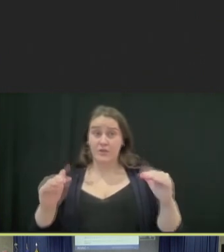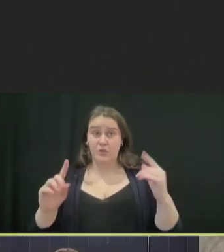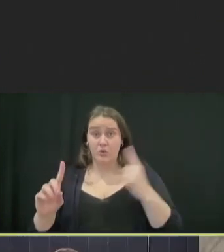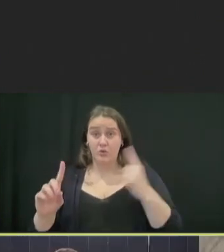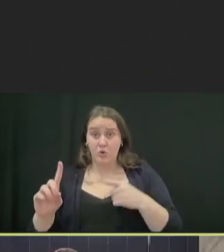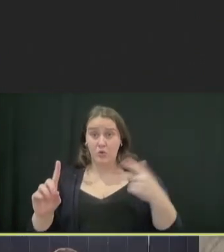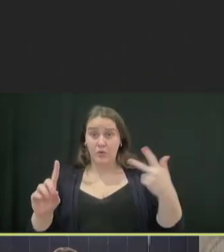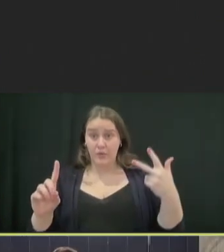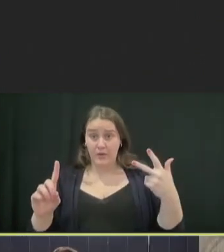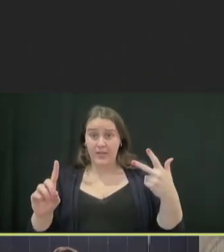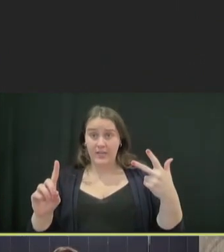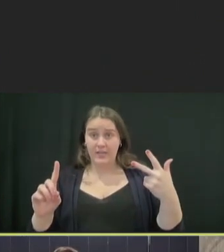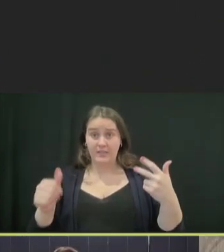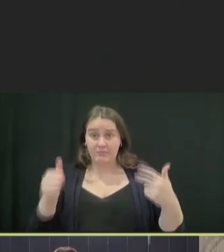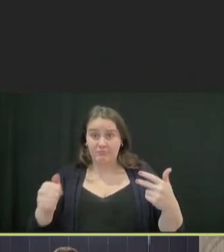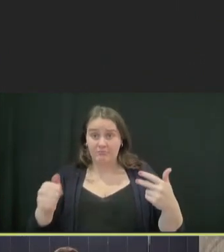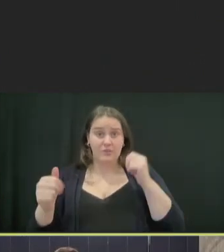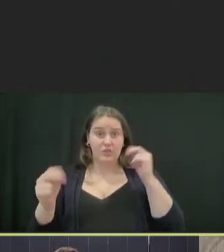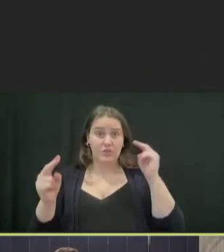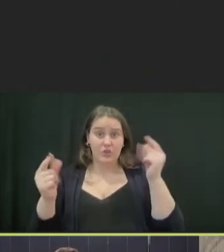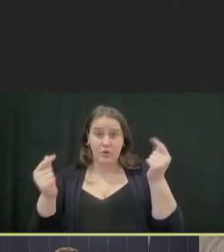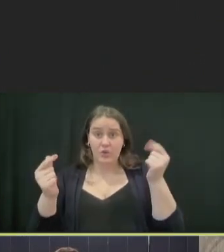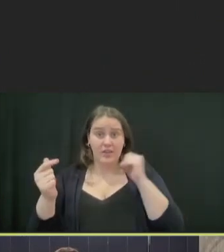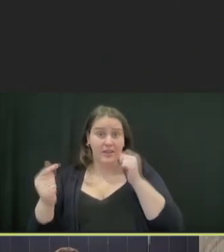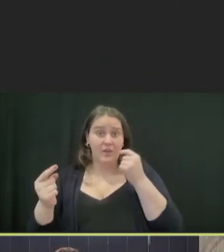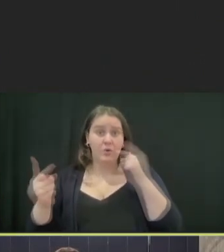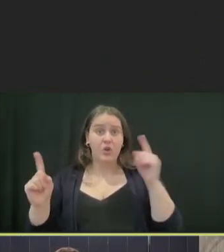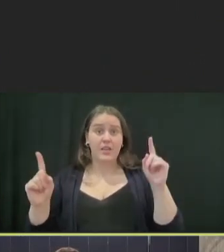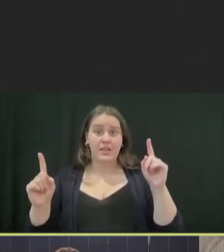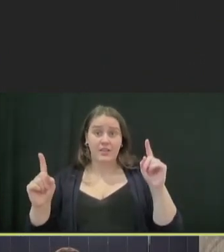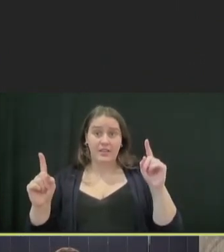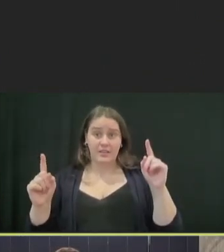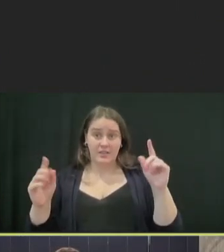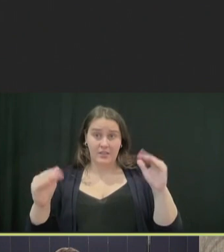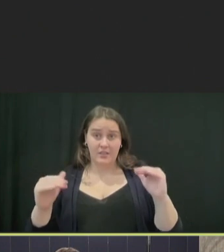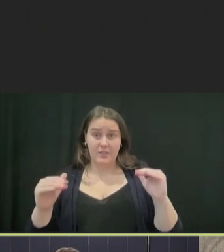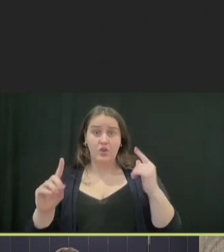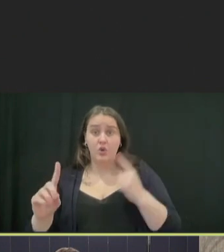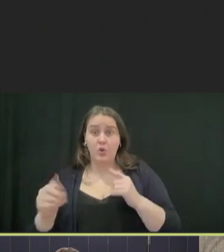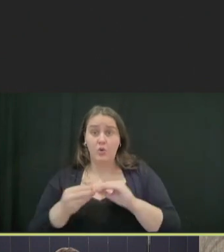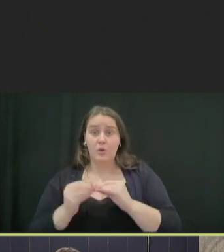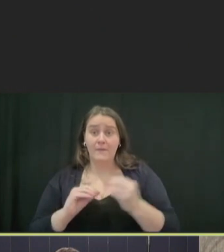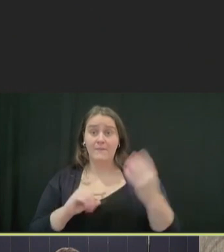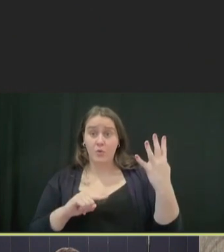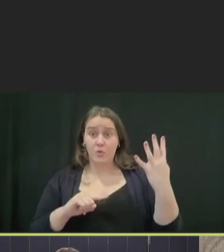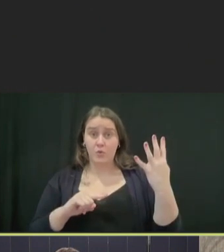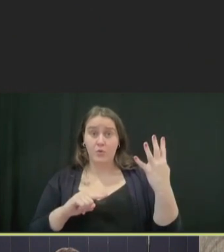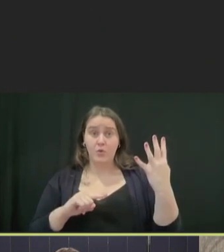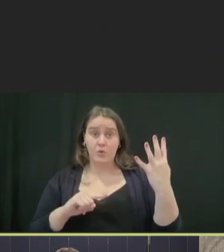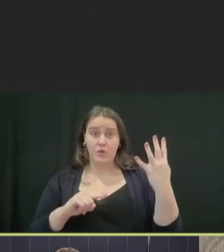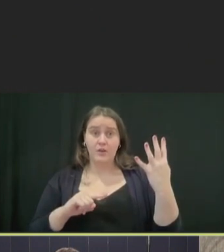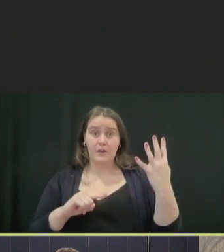The clicker's not working any longer. Can you move on to goal 4 for me?